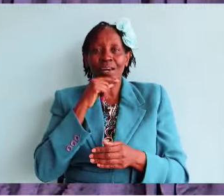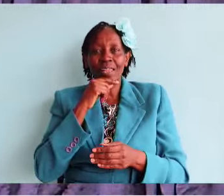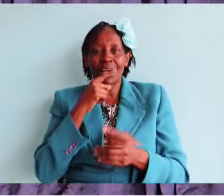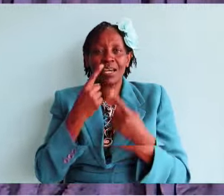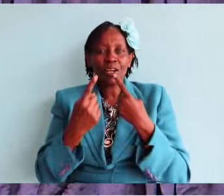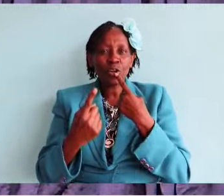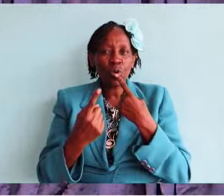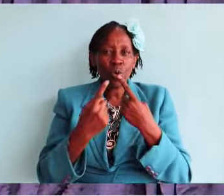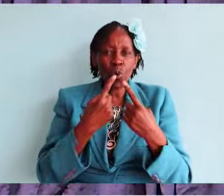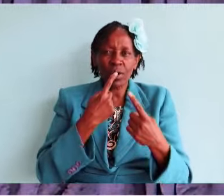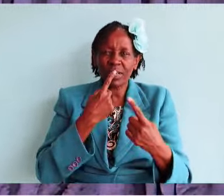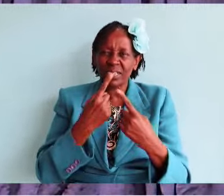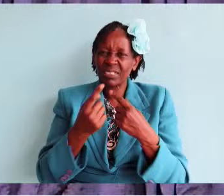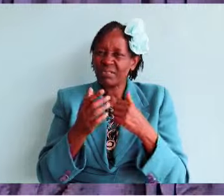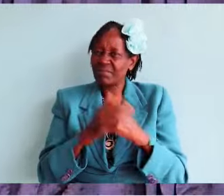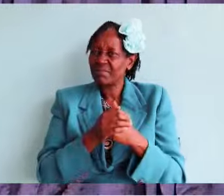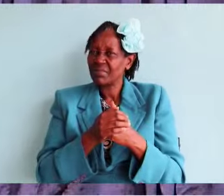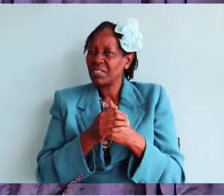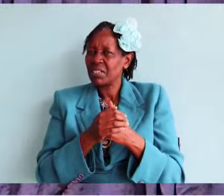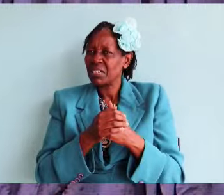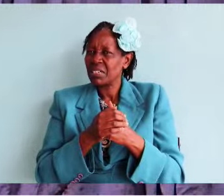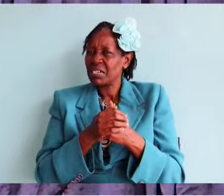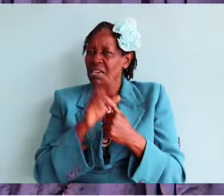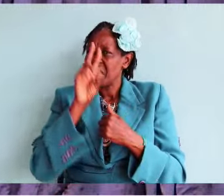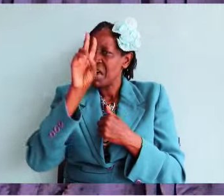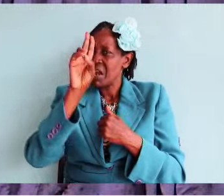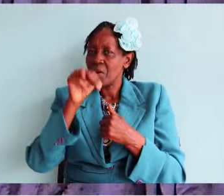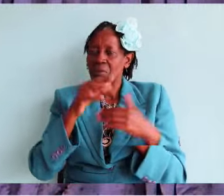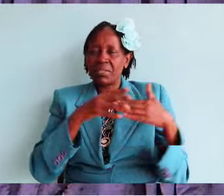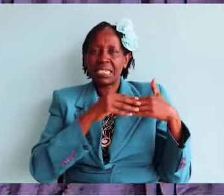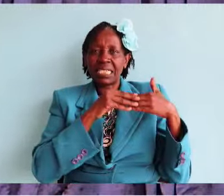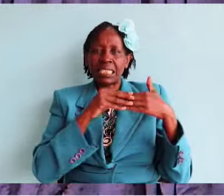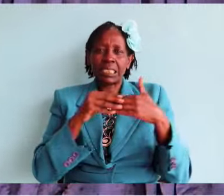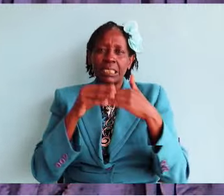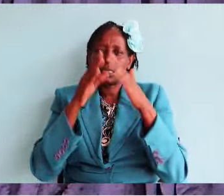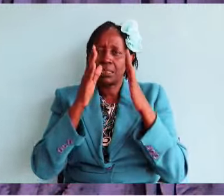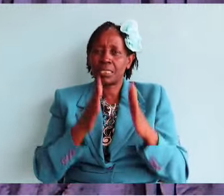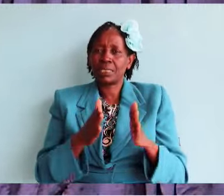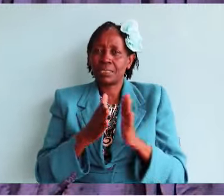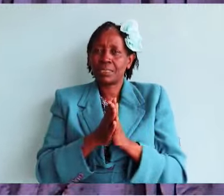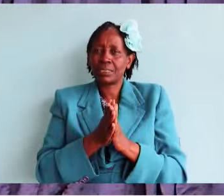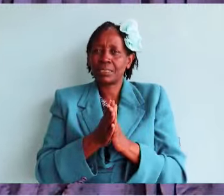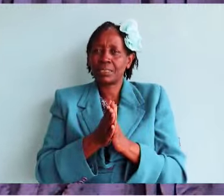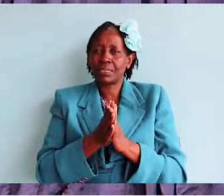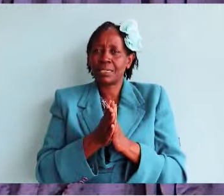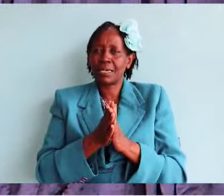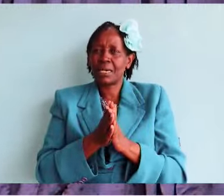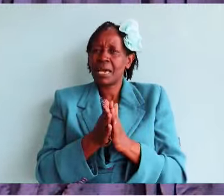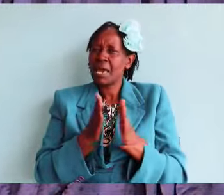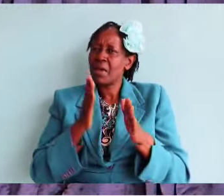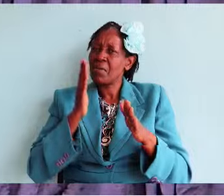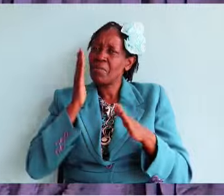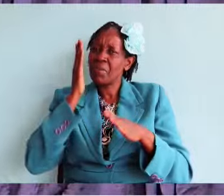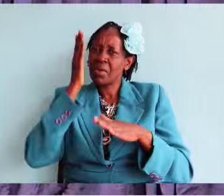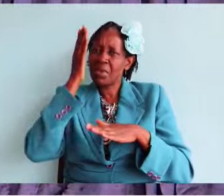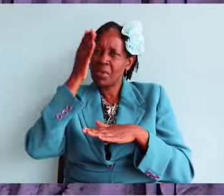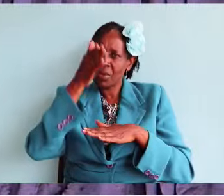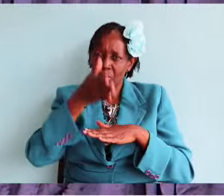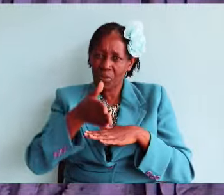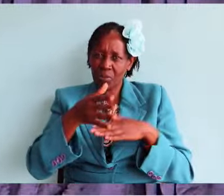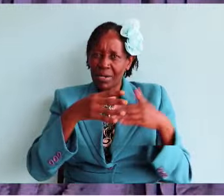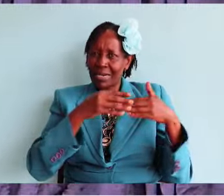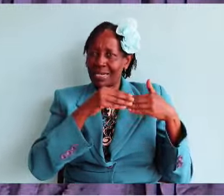It is not their leaders, but it is the ultimate leader,